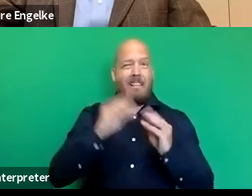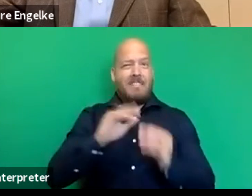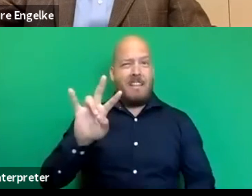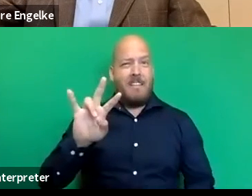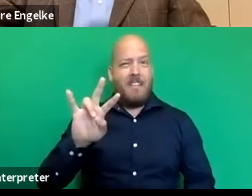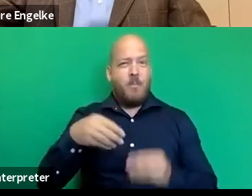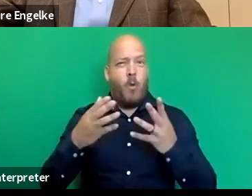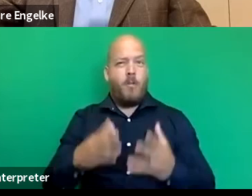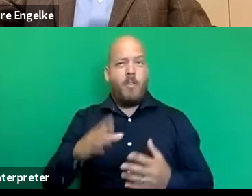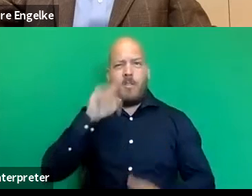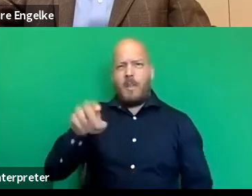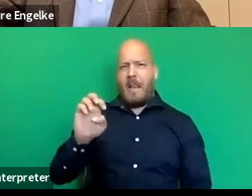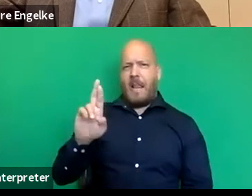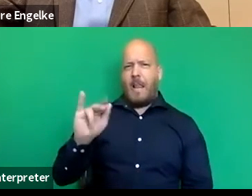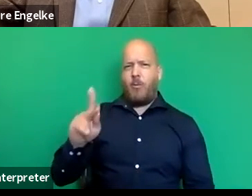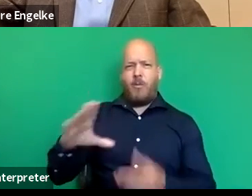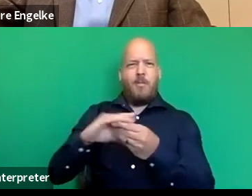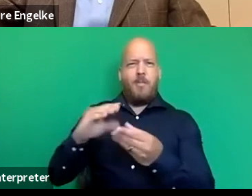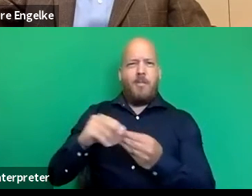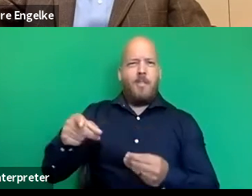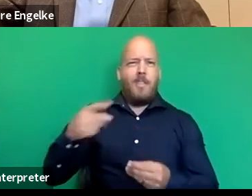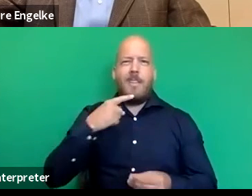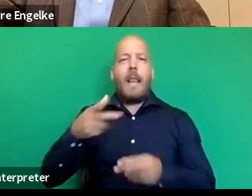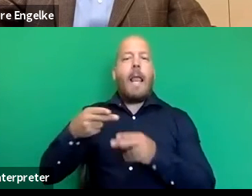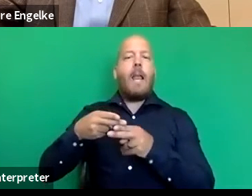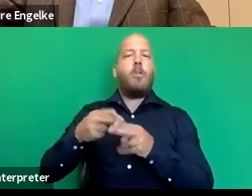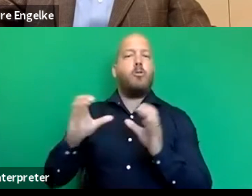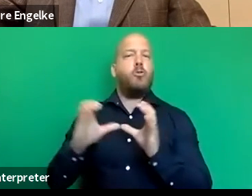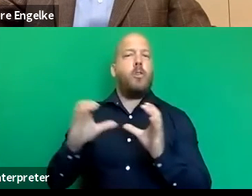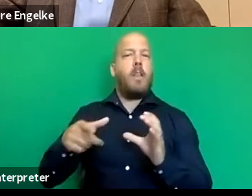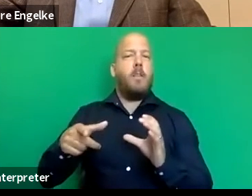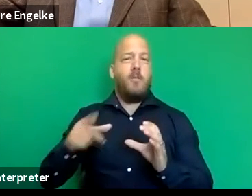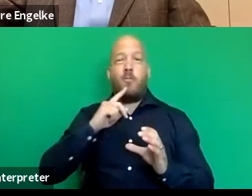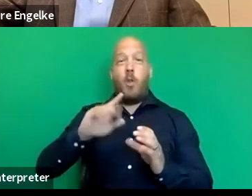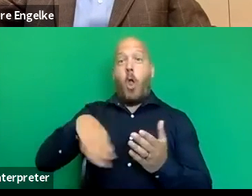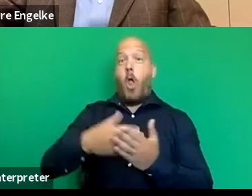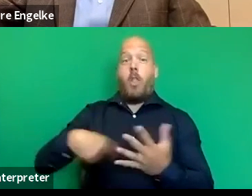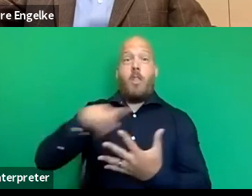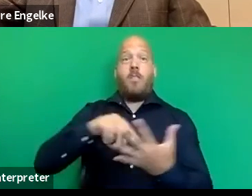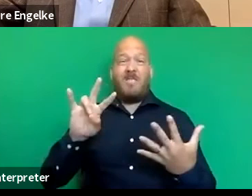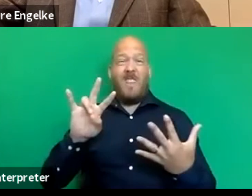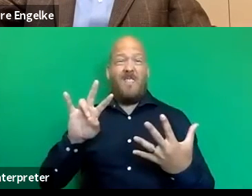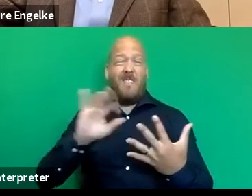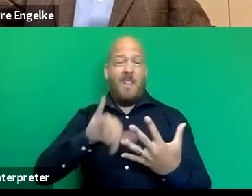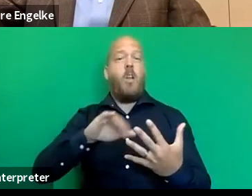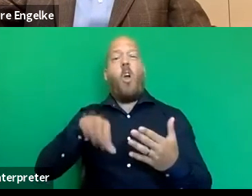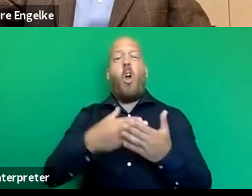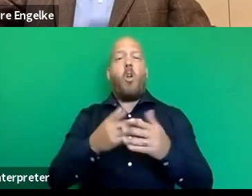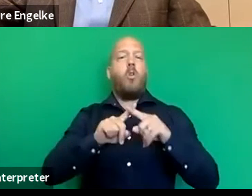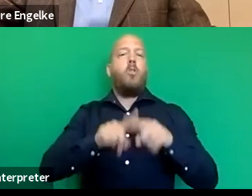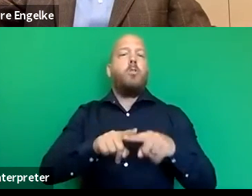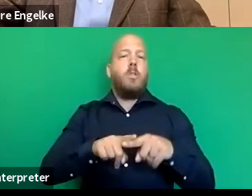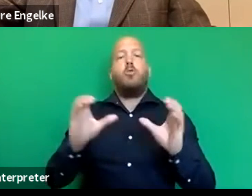conditionally certified. All 7 providers are conditionally certified for IP-CTS, and anyone who